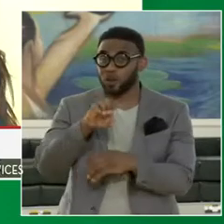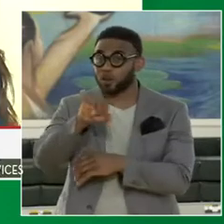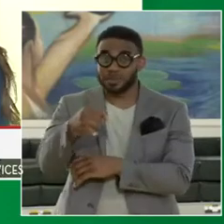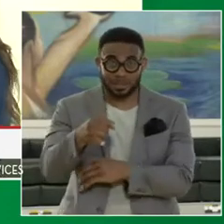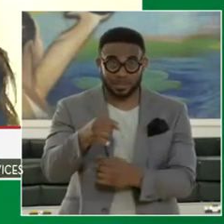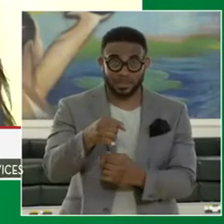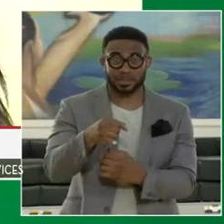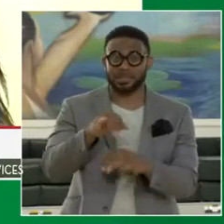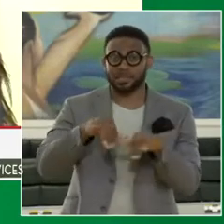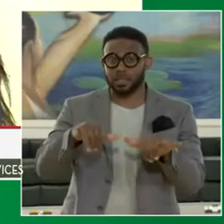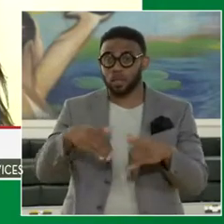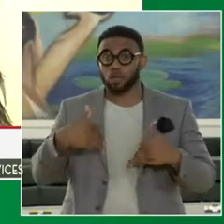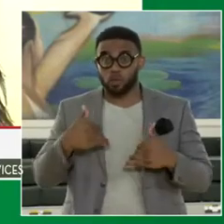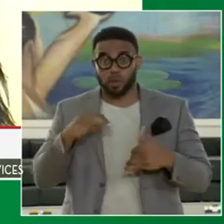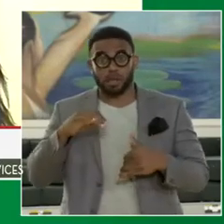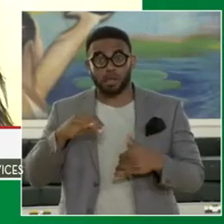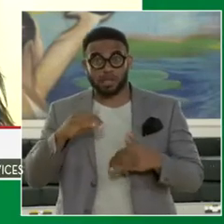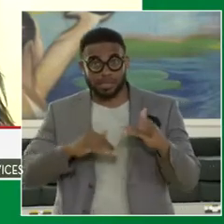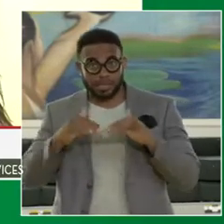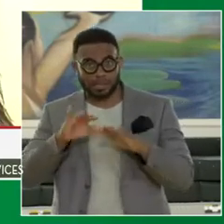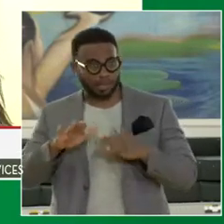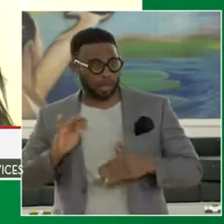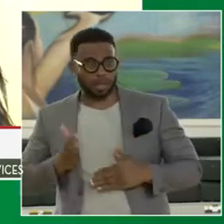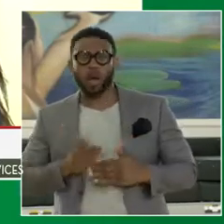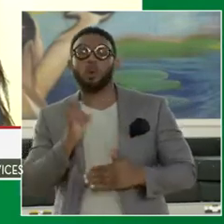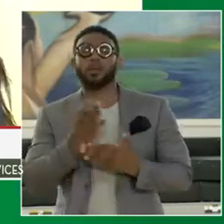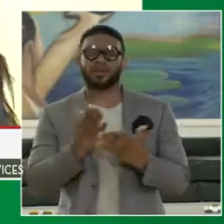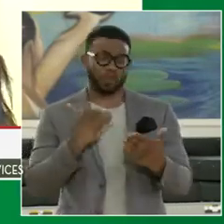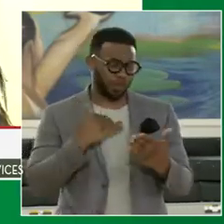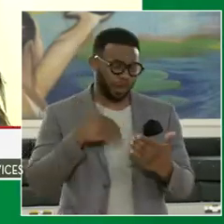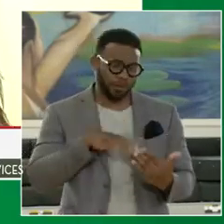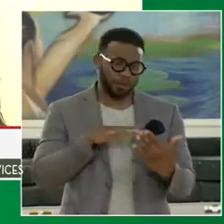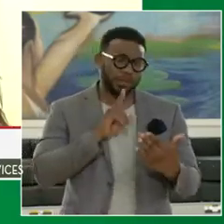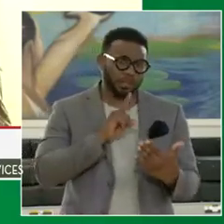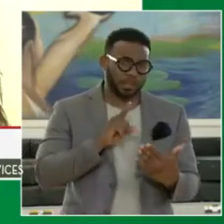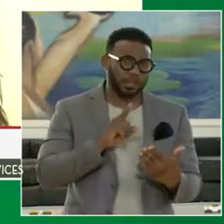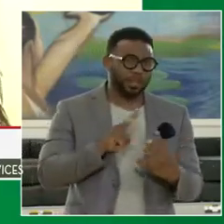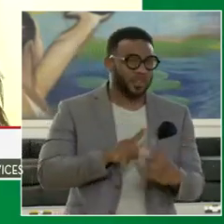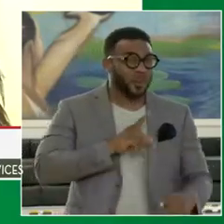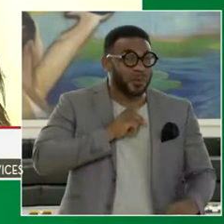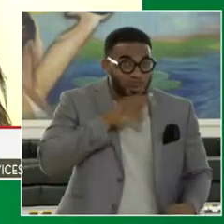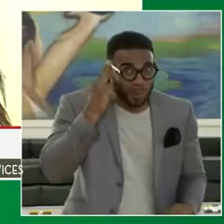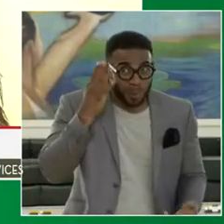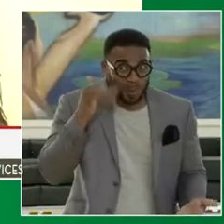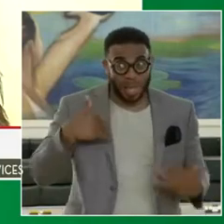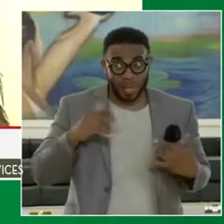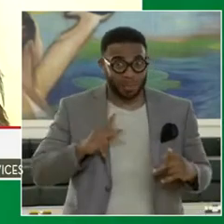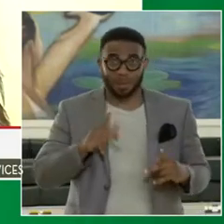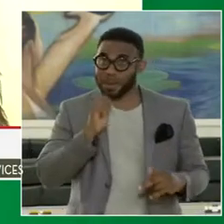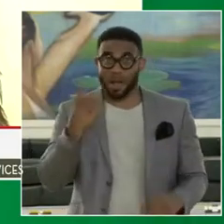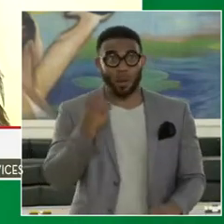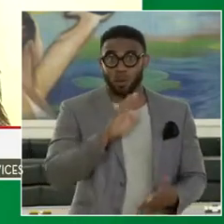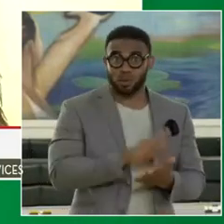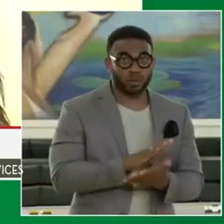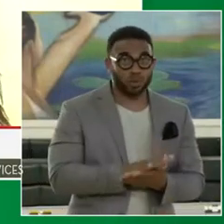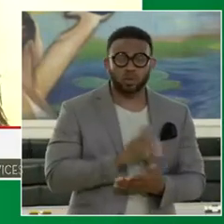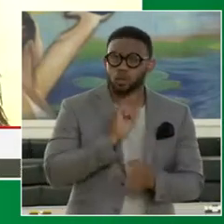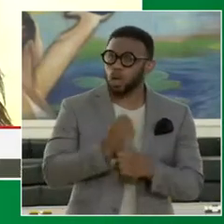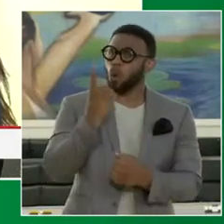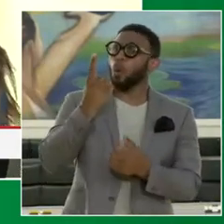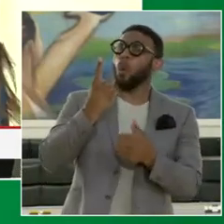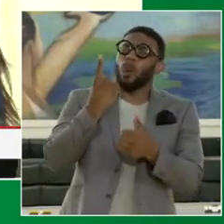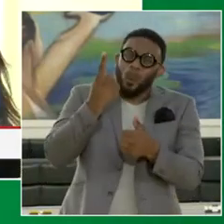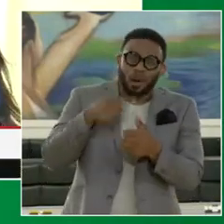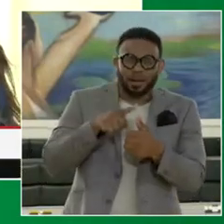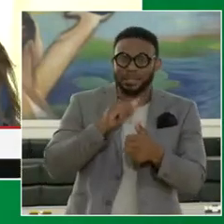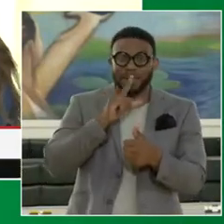justice system, juvenile justice system on our side, one of the things we have to address is the very real reasons why our young people aren't going to school. And certainly one of them